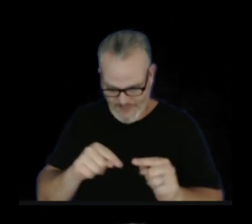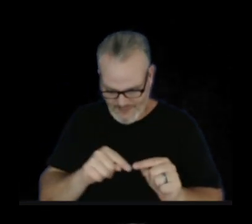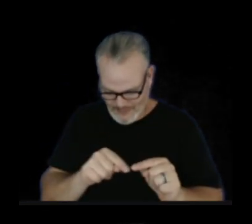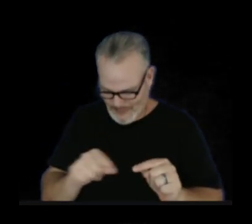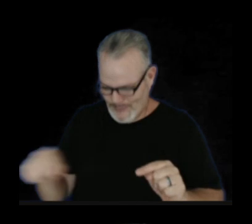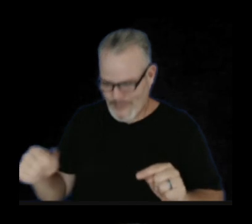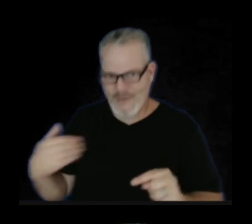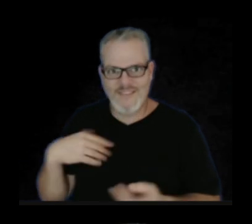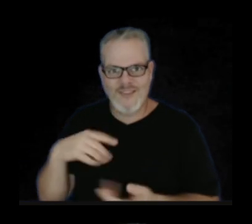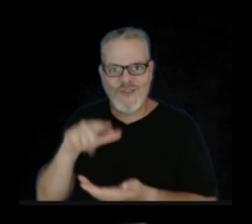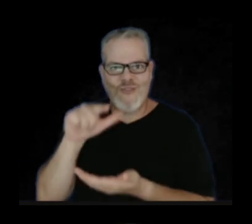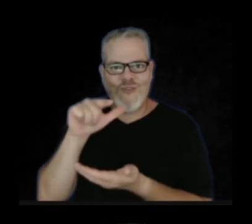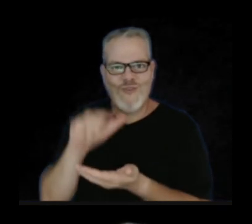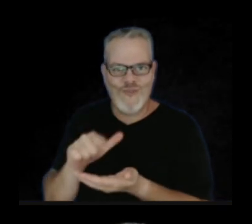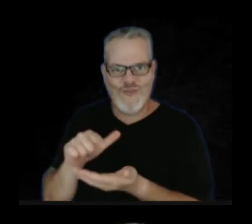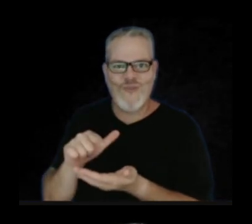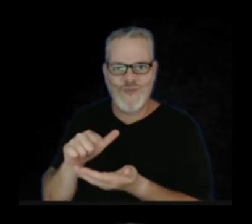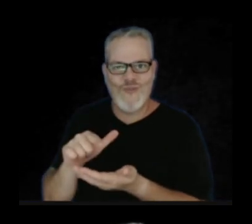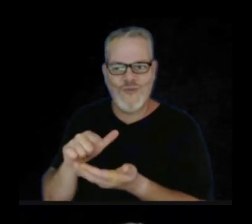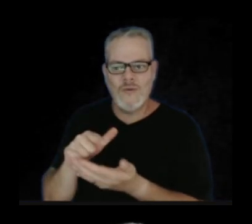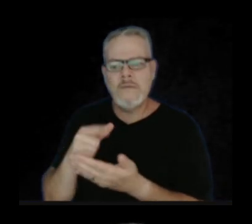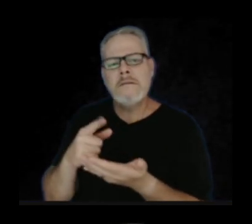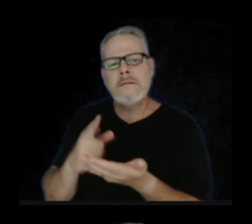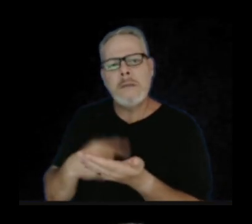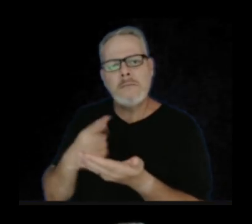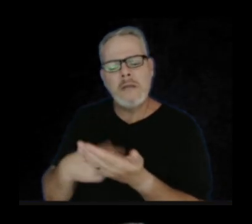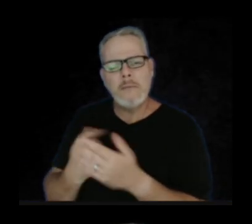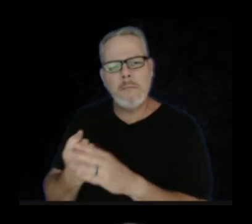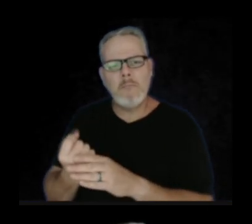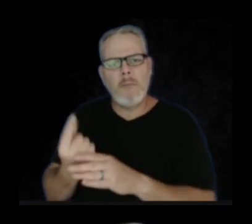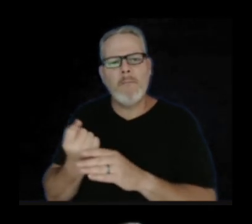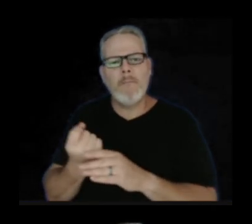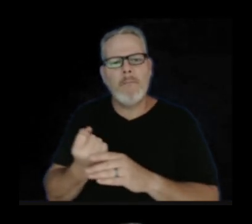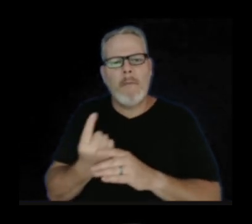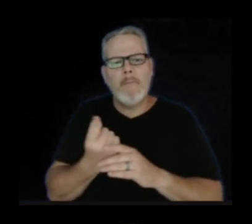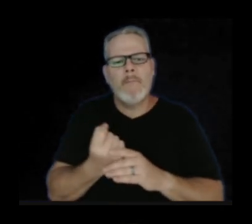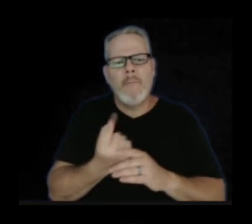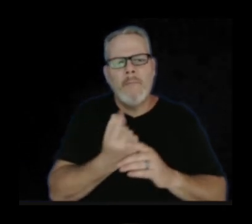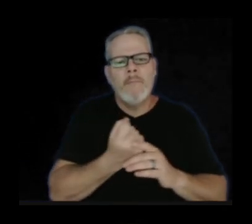low, with some minor little cycles within there ever since.